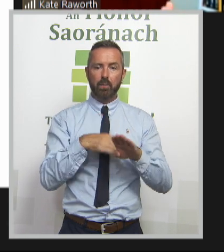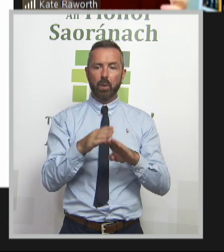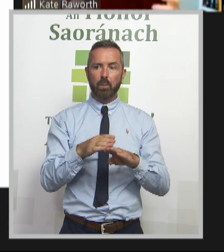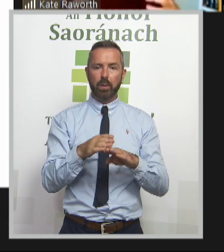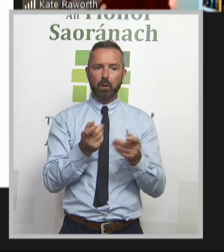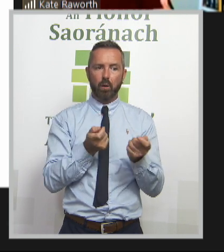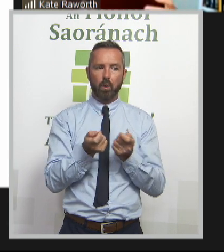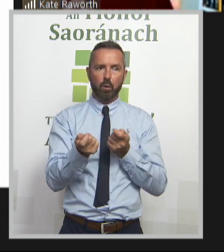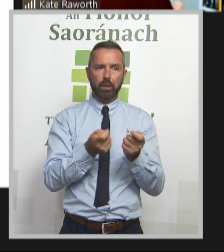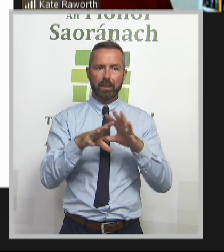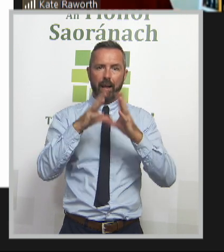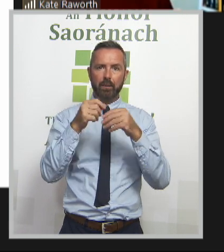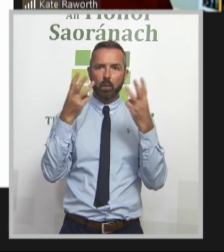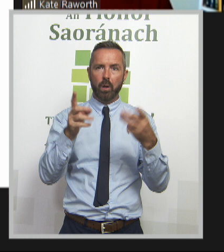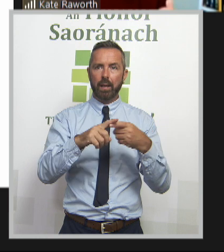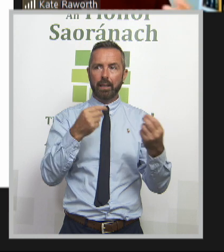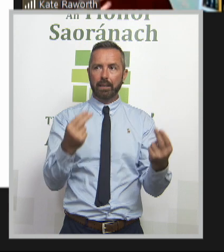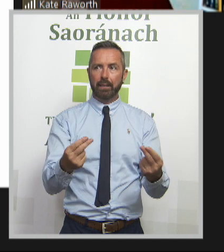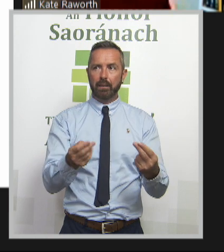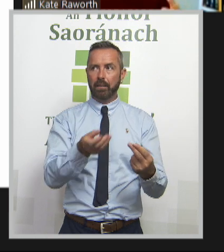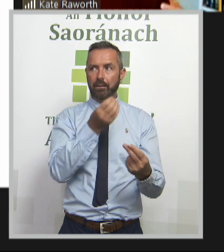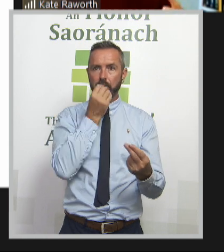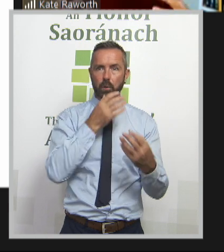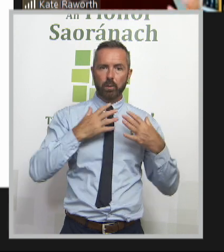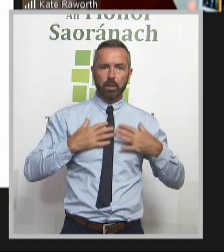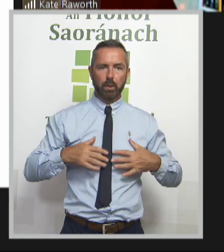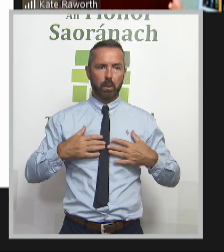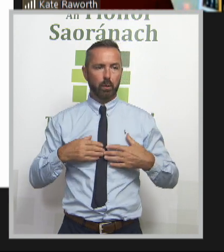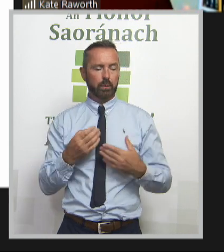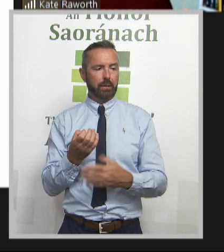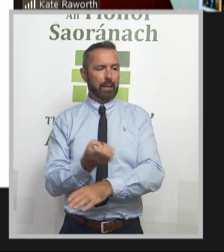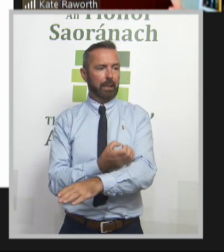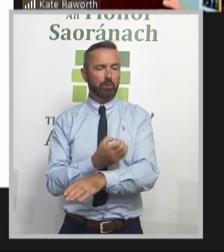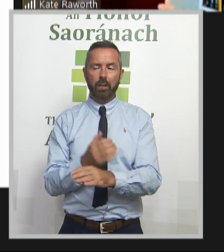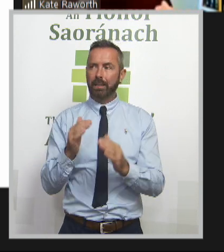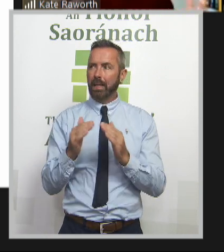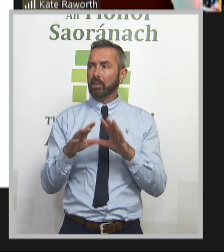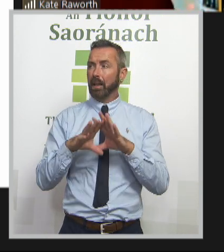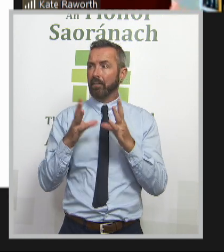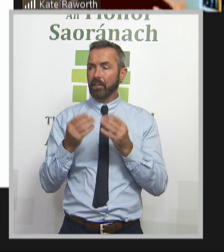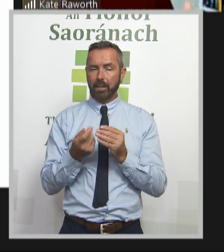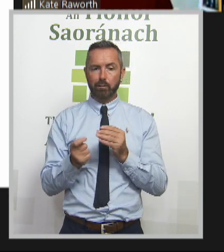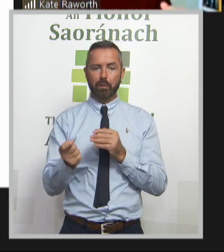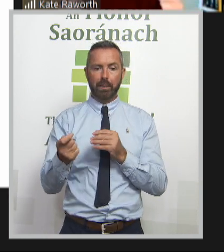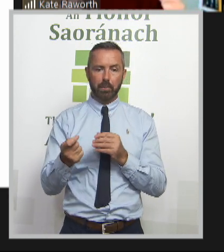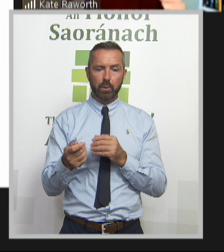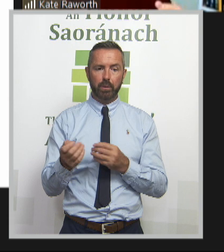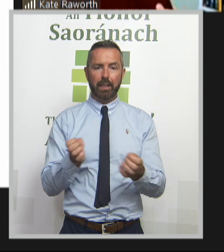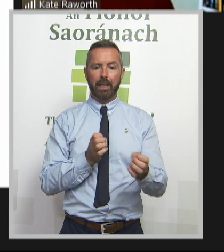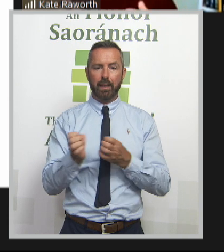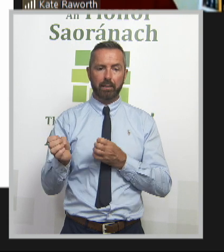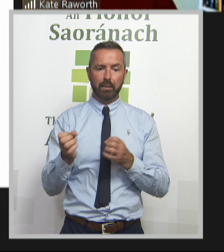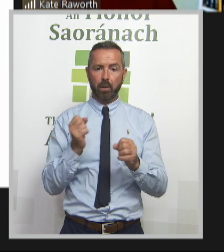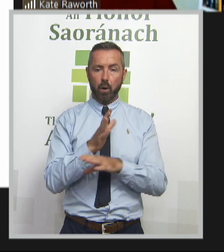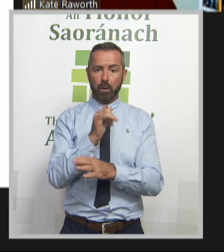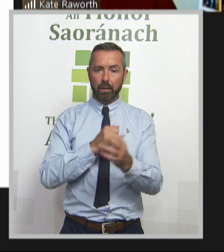for everything we want and need. Our food and clothing, electronics, our housing, transport, energy. And we do